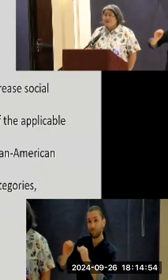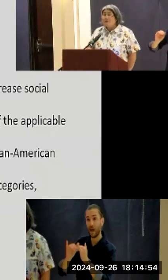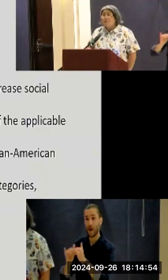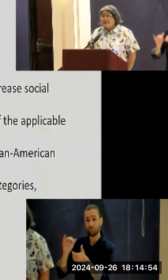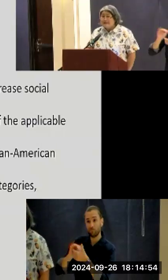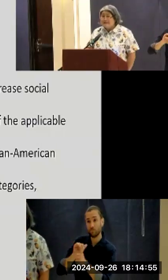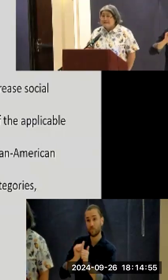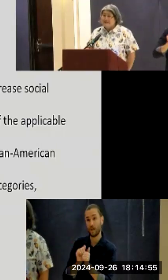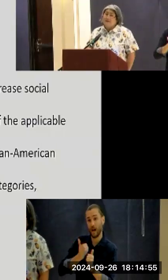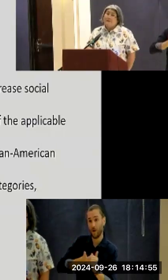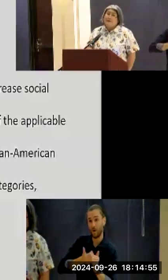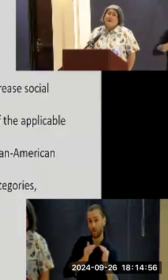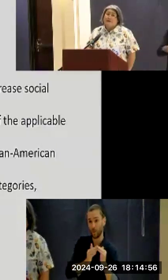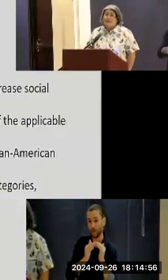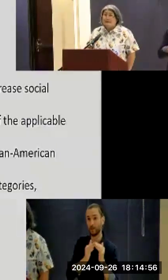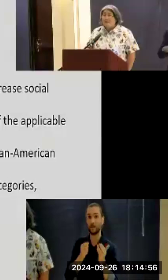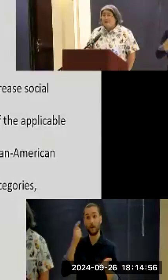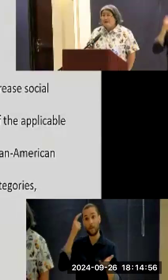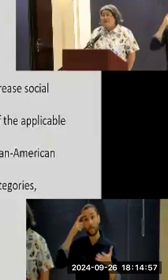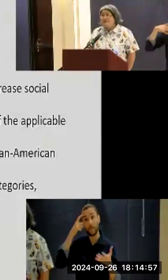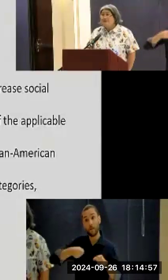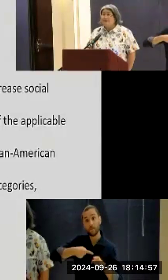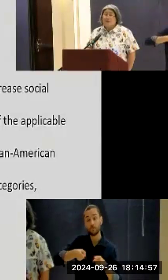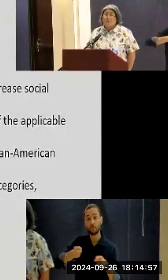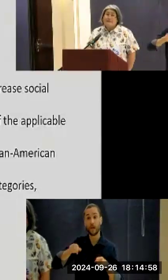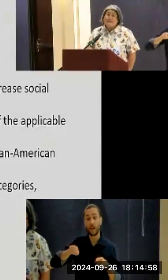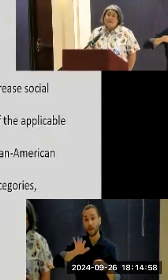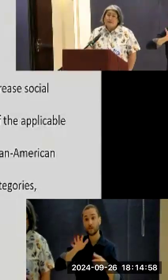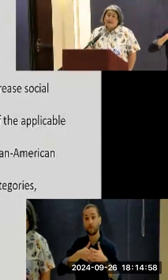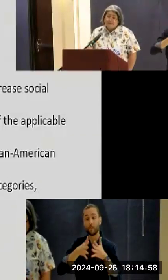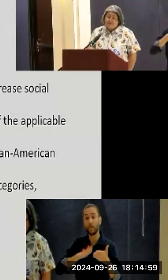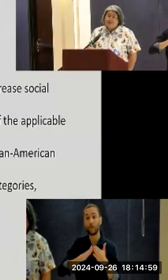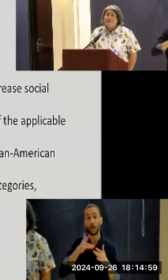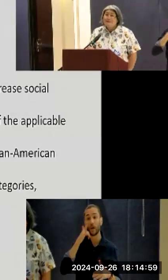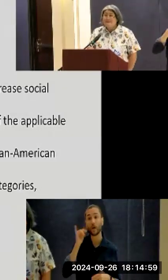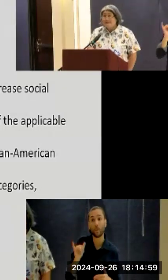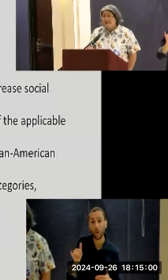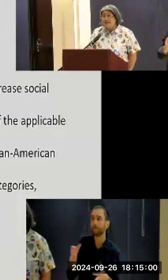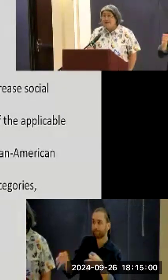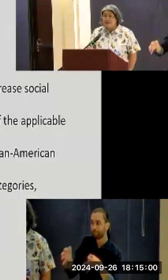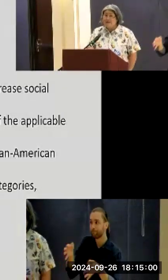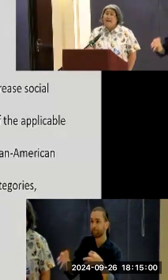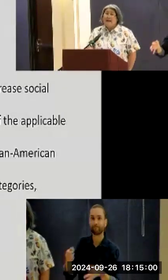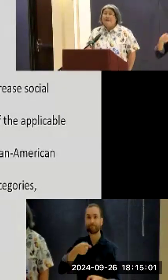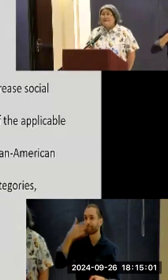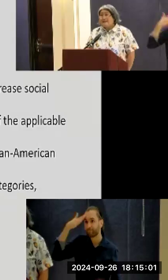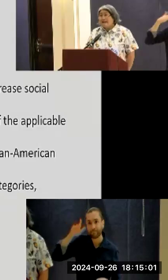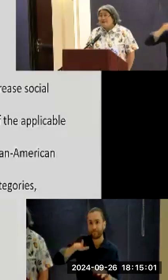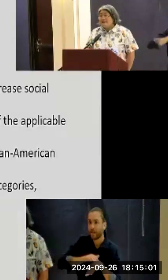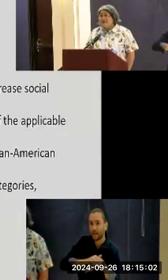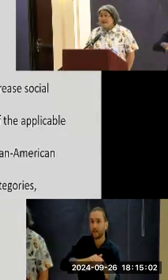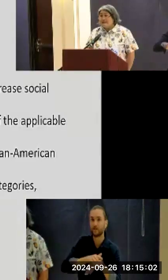You know, what does mental health in Asian American communities look like? What does it look like if you don't speak English and you're in